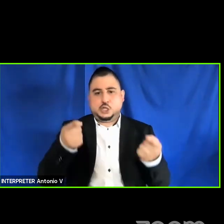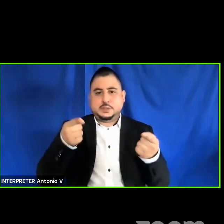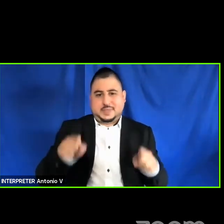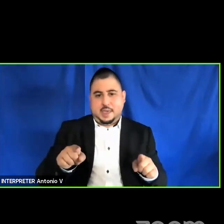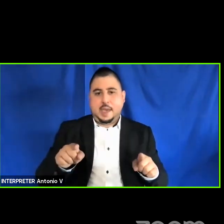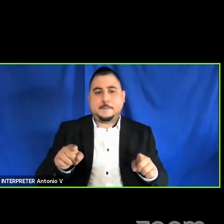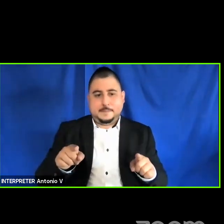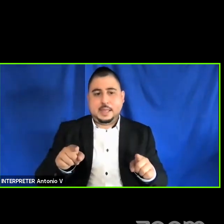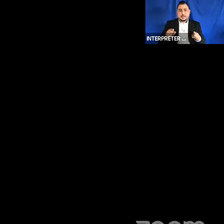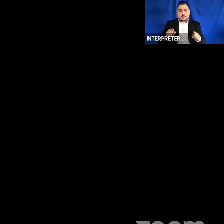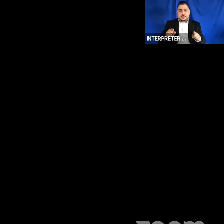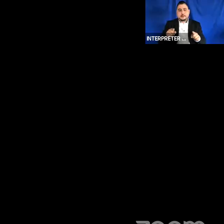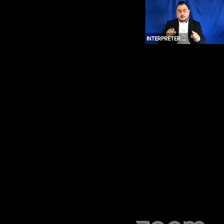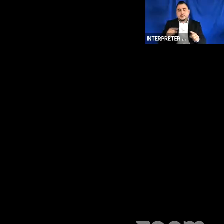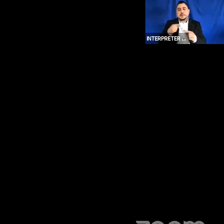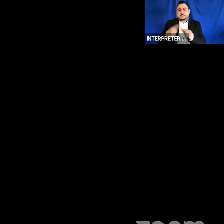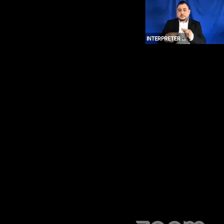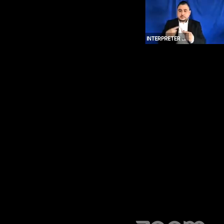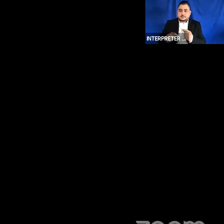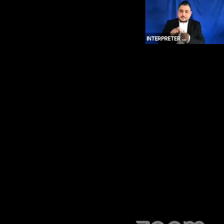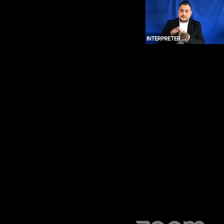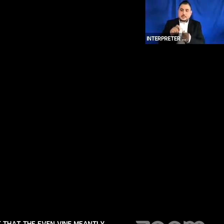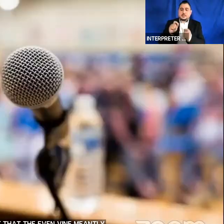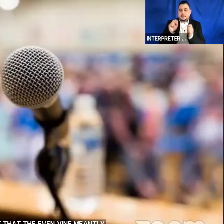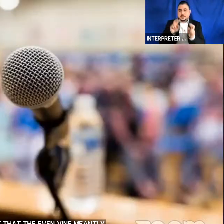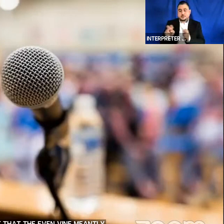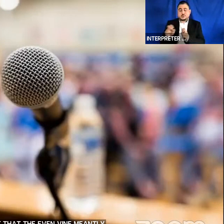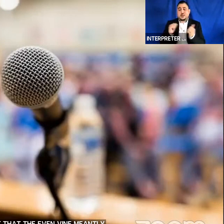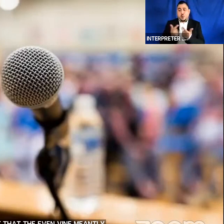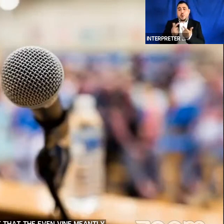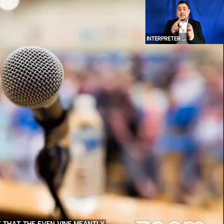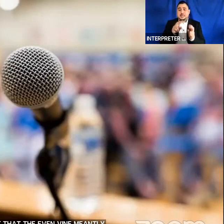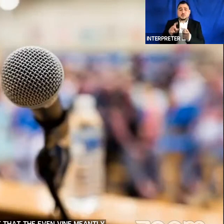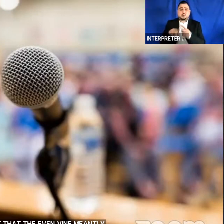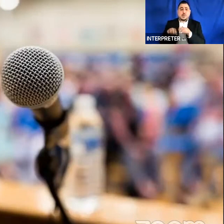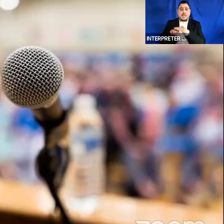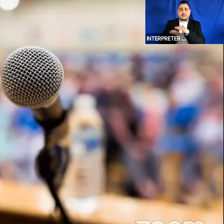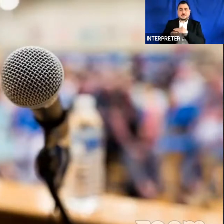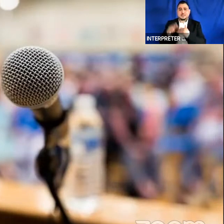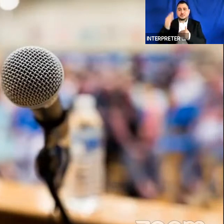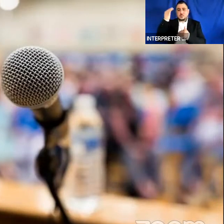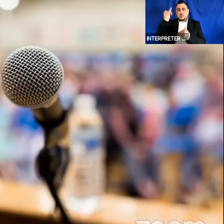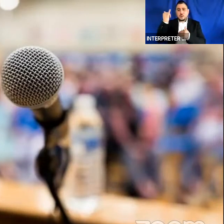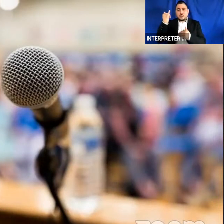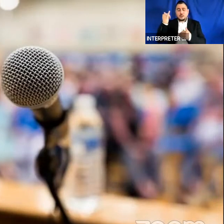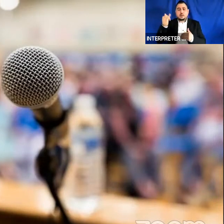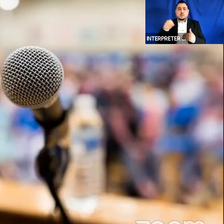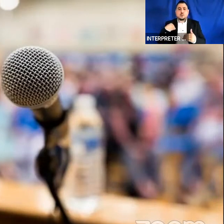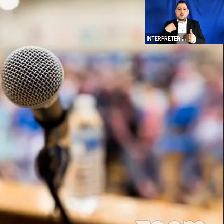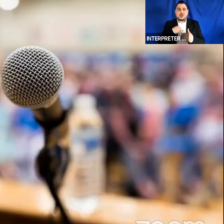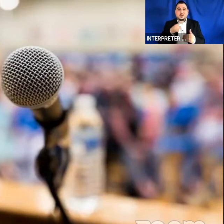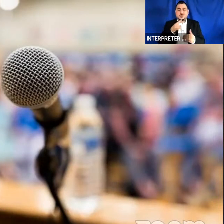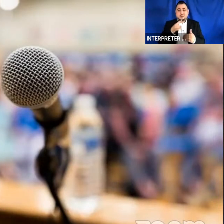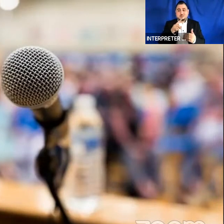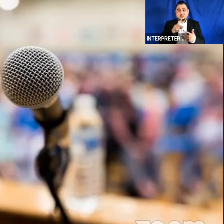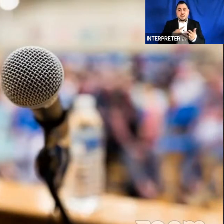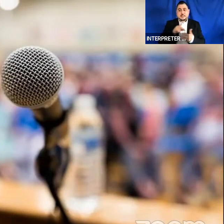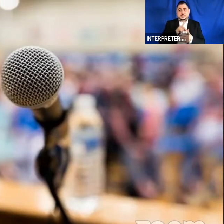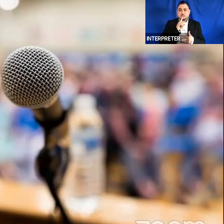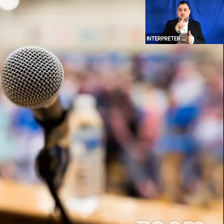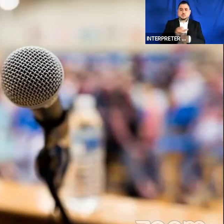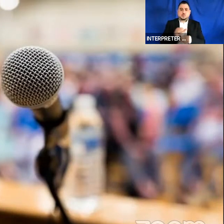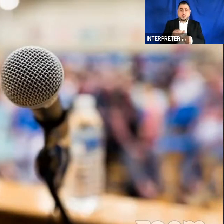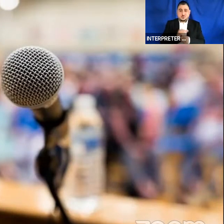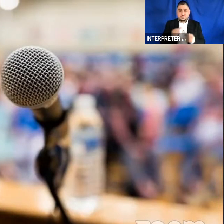these issues and all issues to access, because we are a growing population